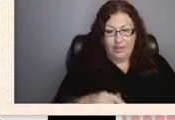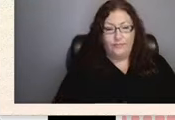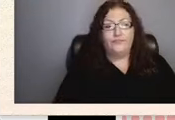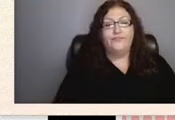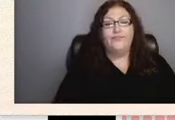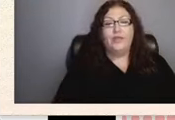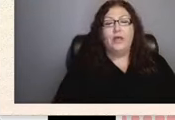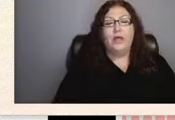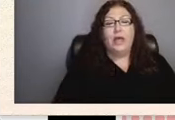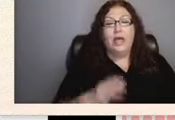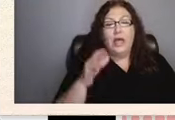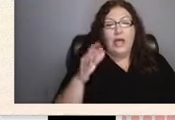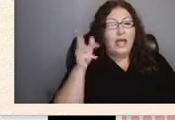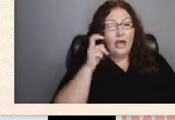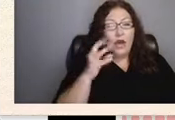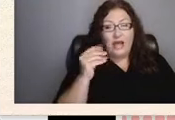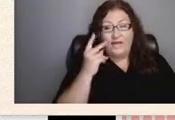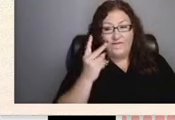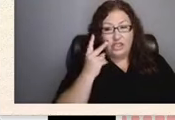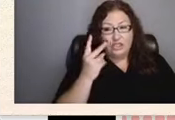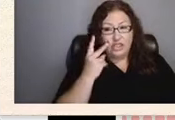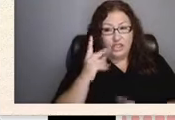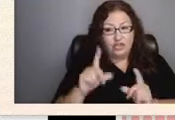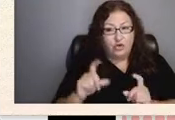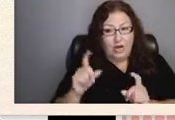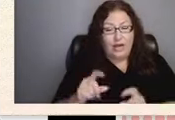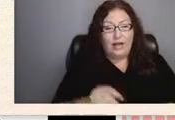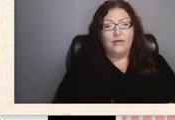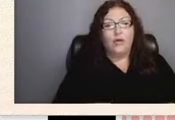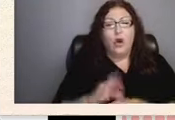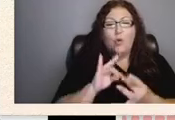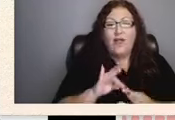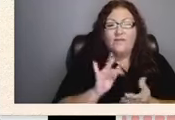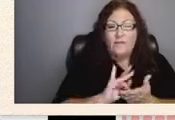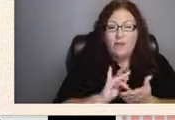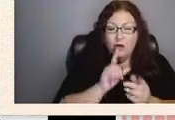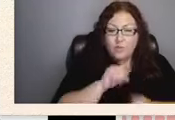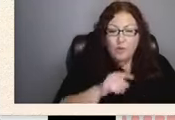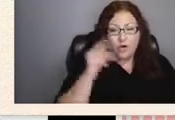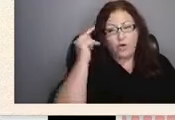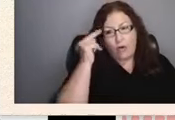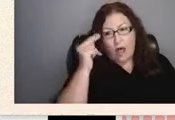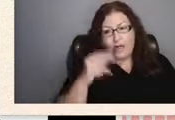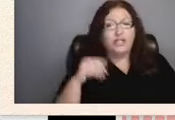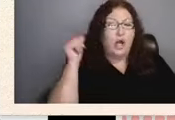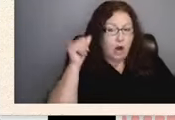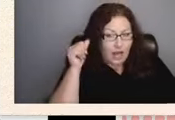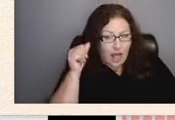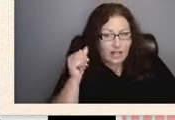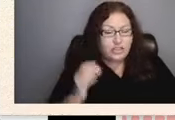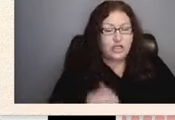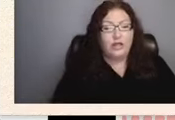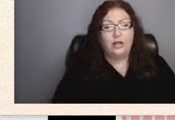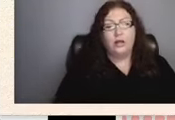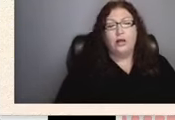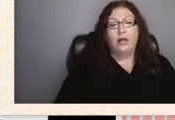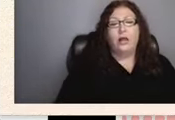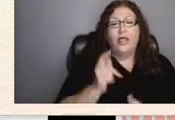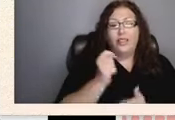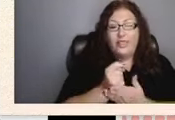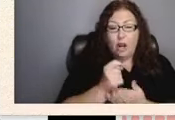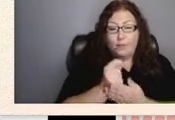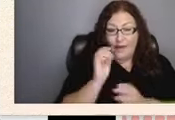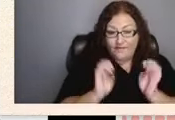vision screening, relevant medical reports, neurology, audiology, therapy evaluations and